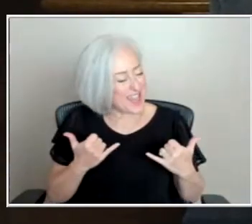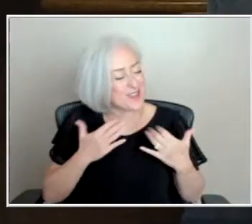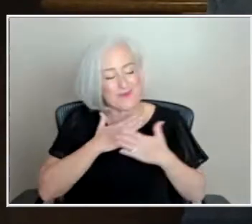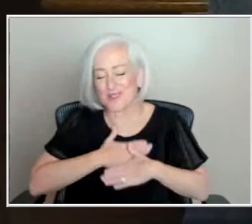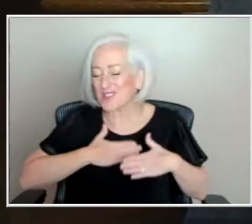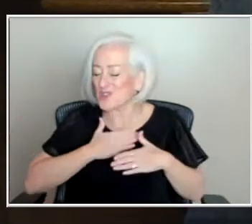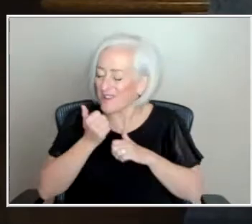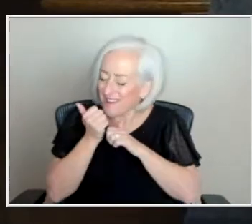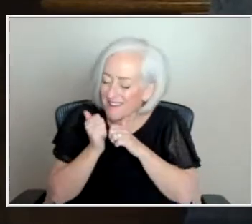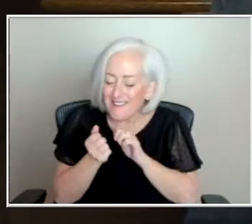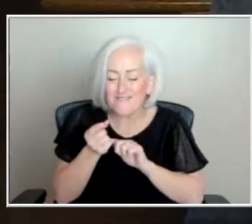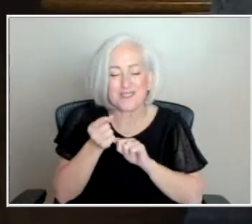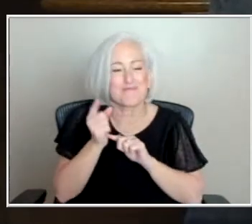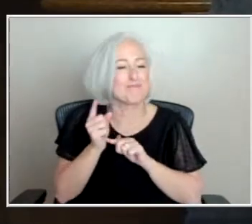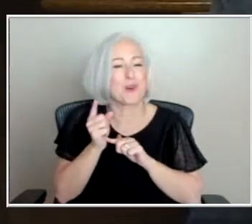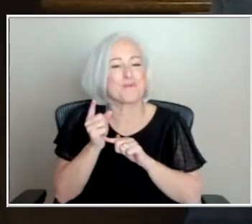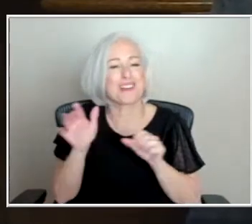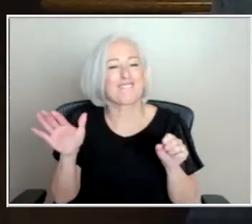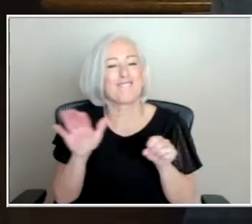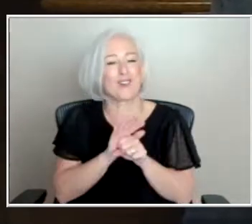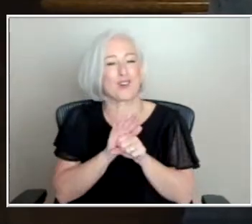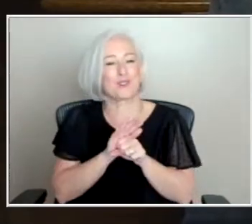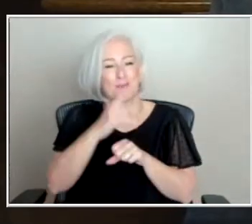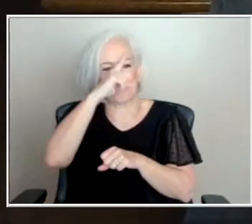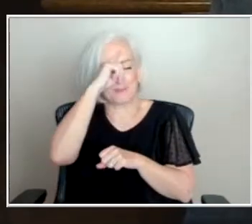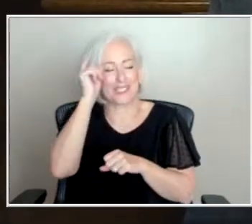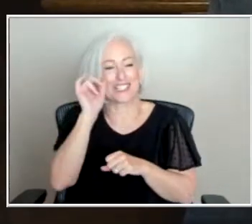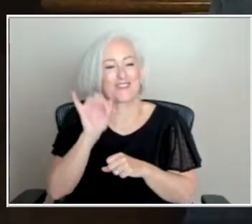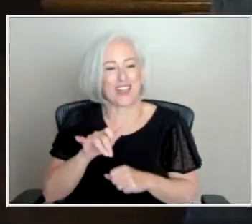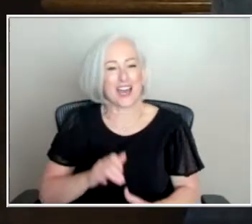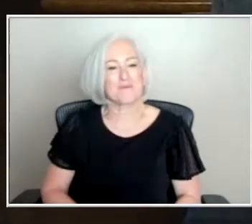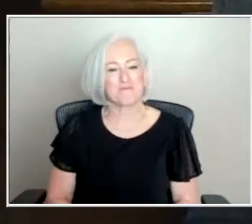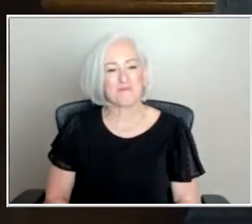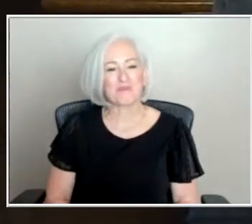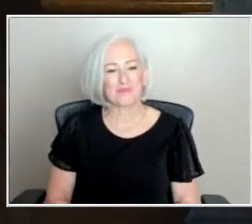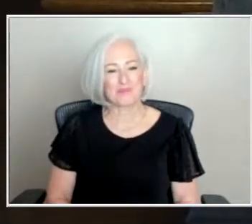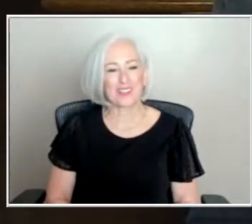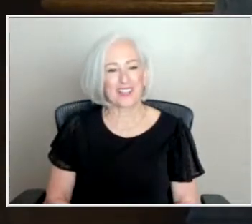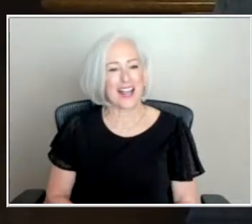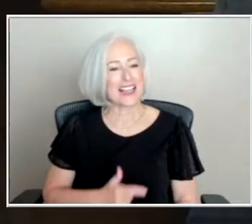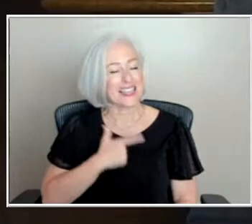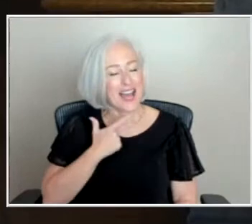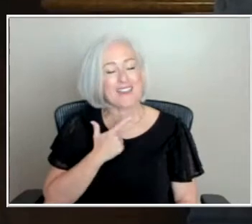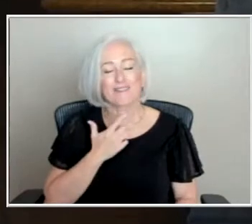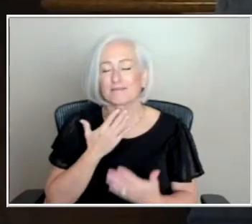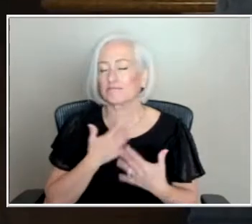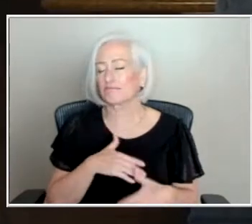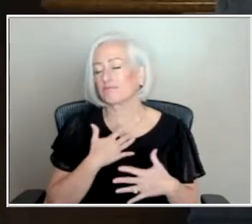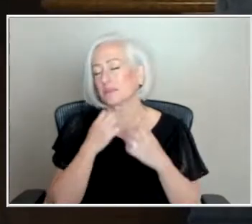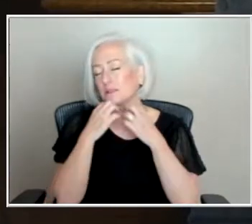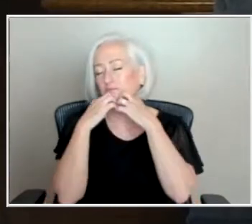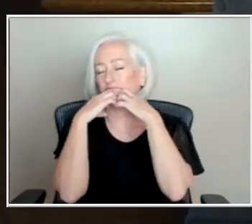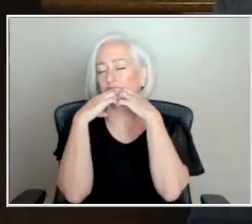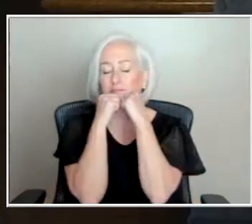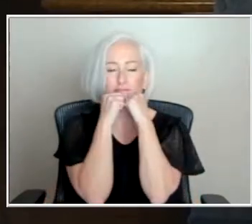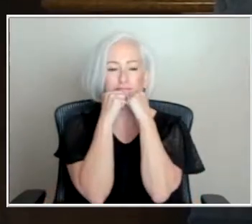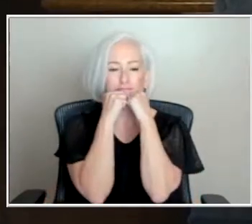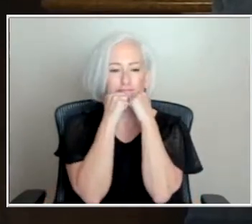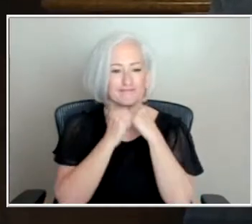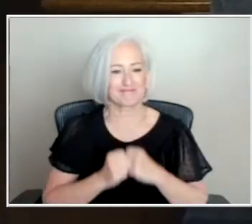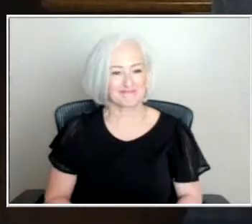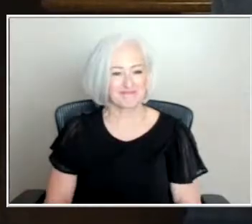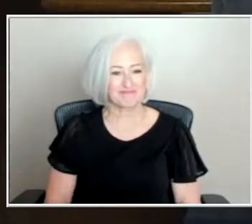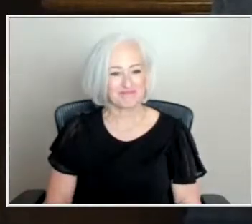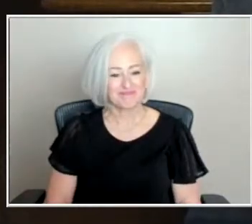to the fullest because of that. So life is so good. It's so precious. And having